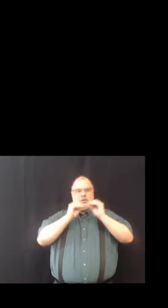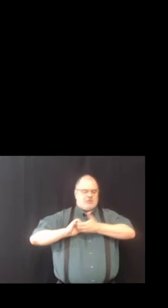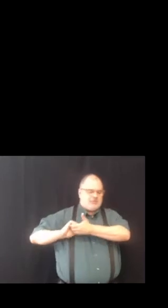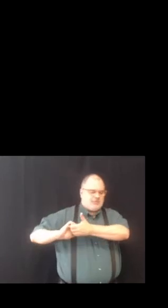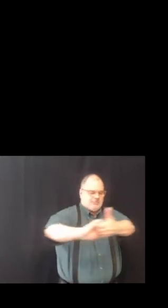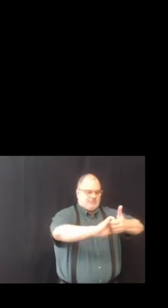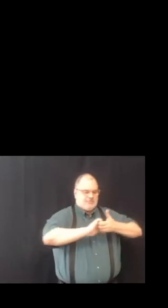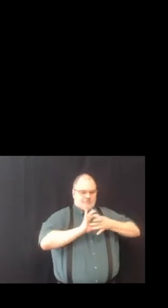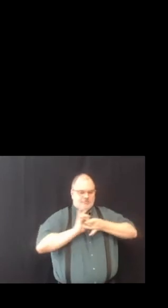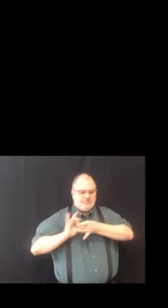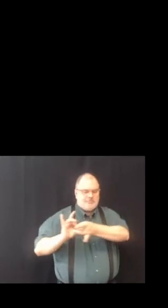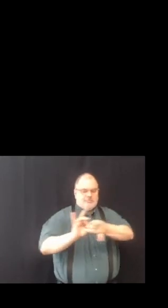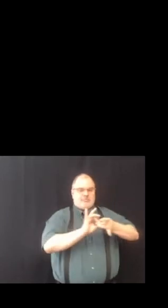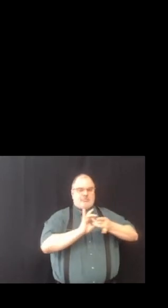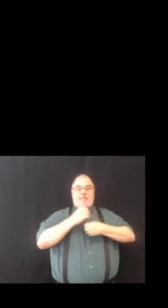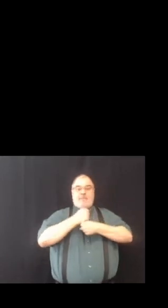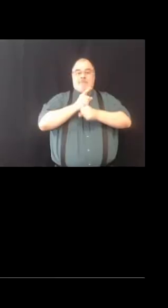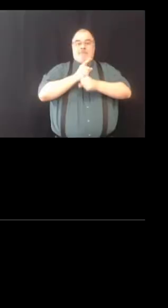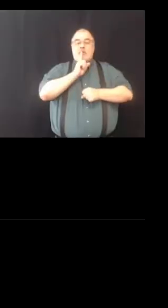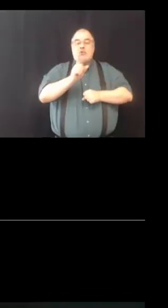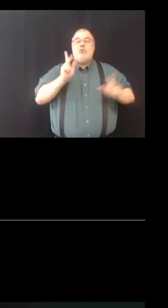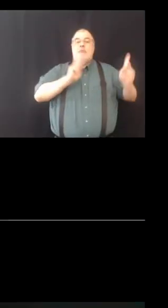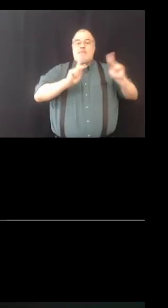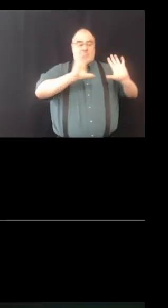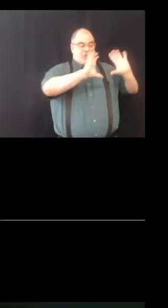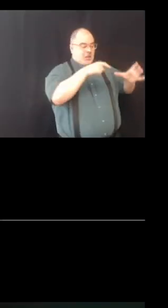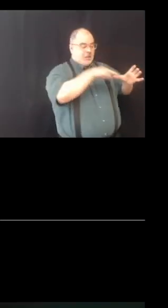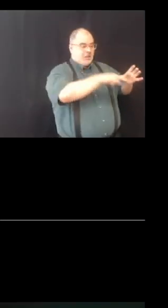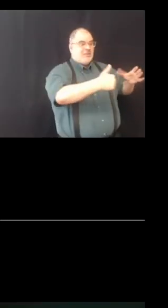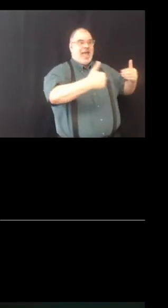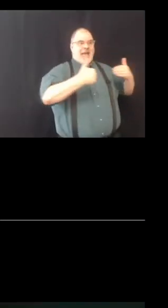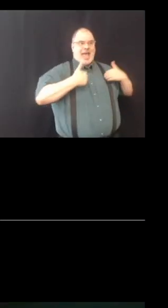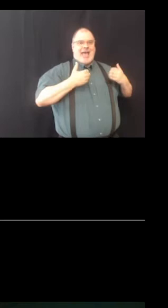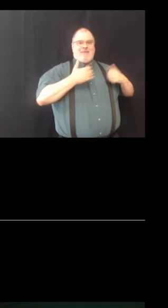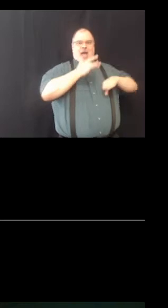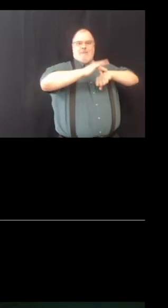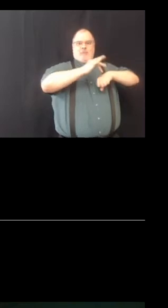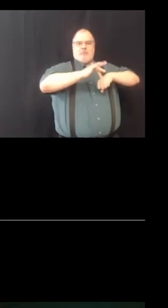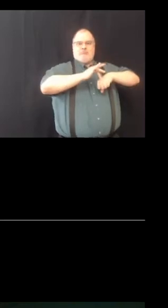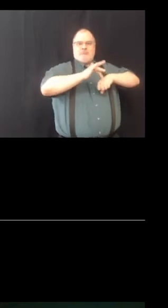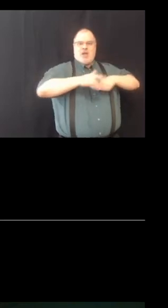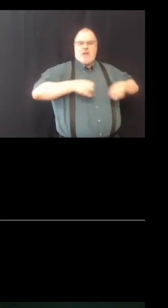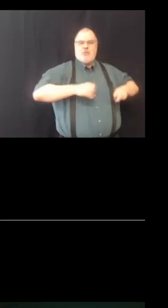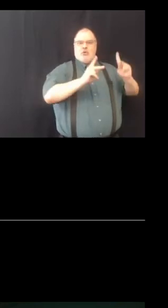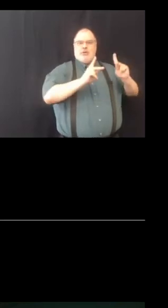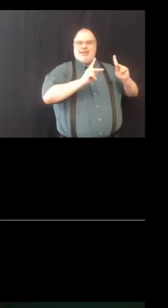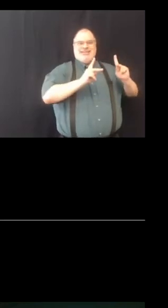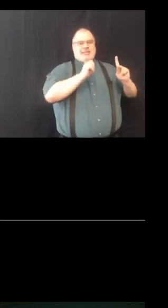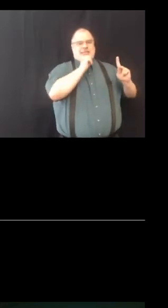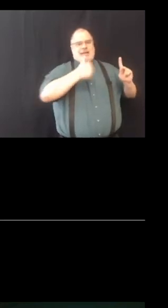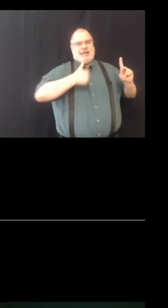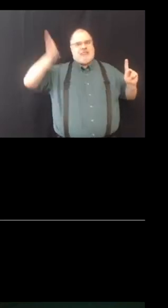to ensure that people have employment opportunities that they didn't have many years ago. And this is much thanks to